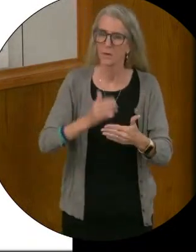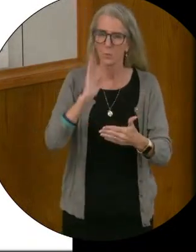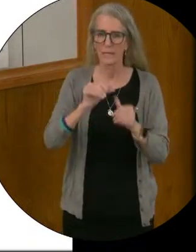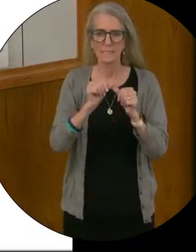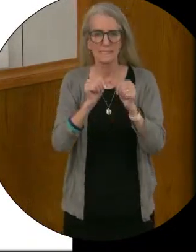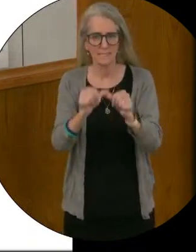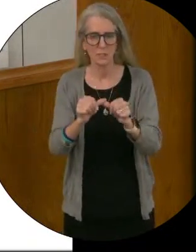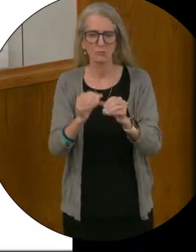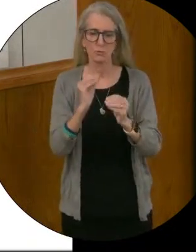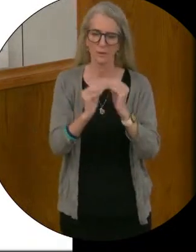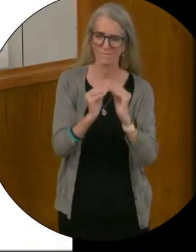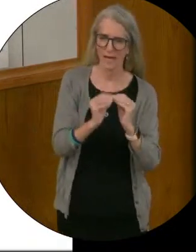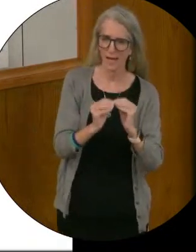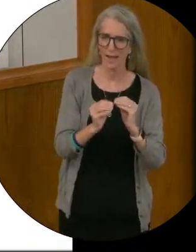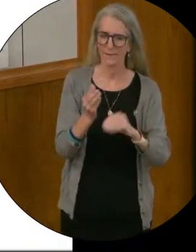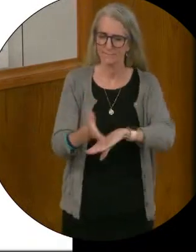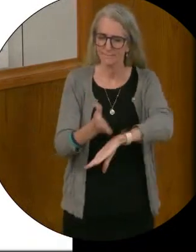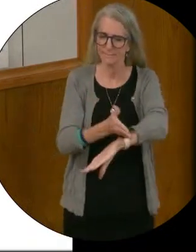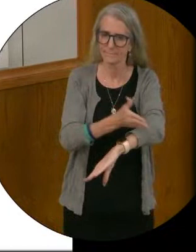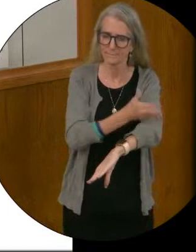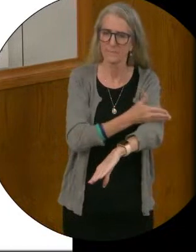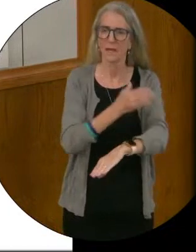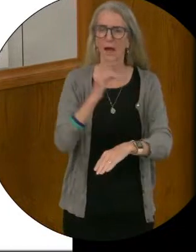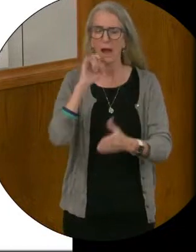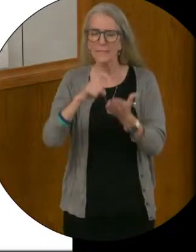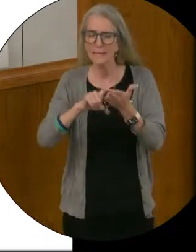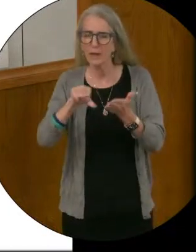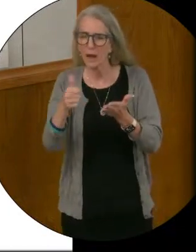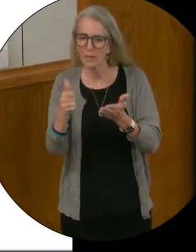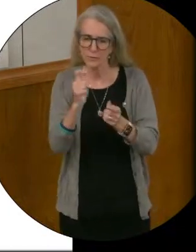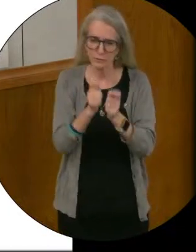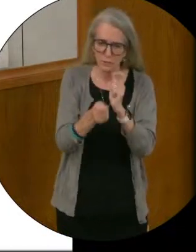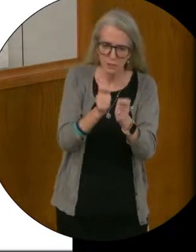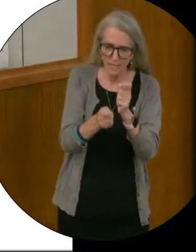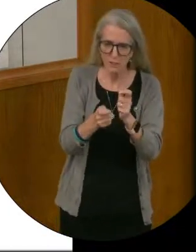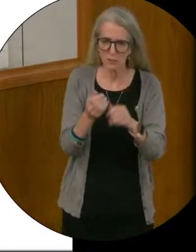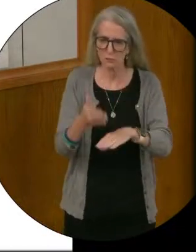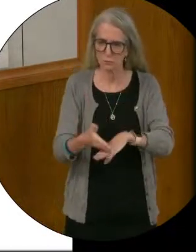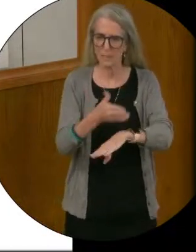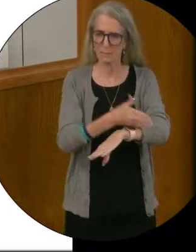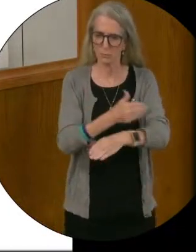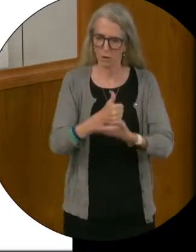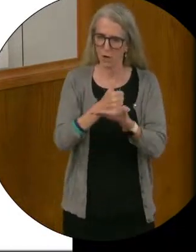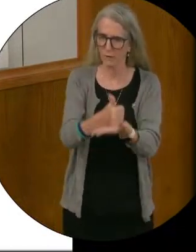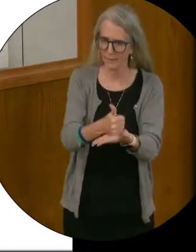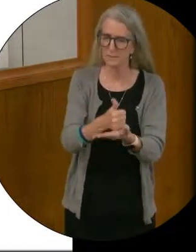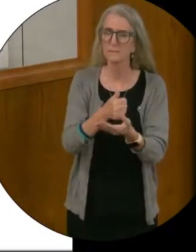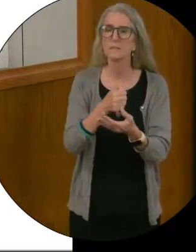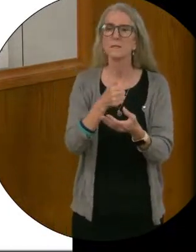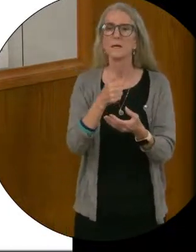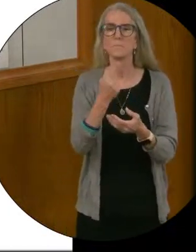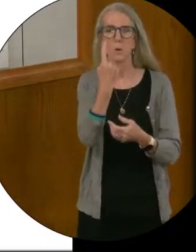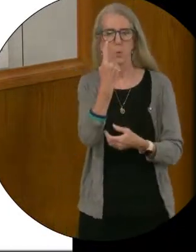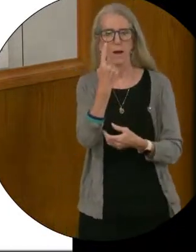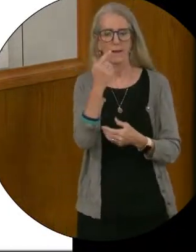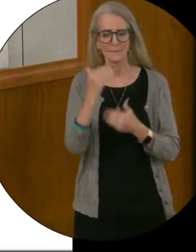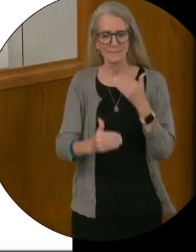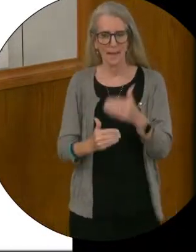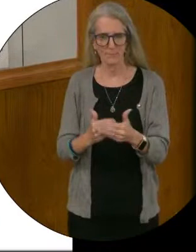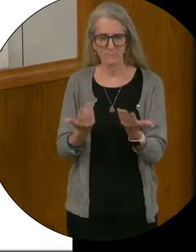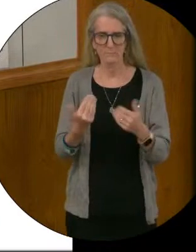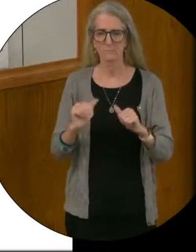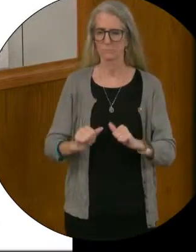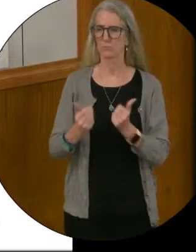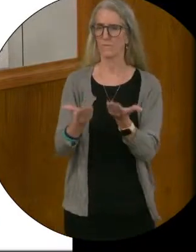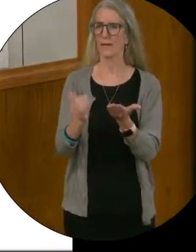to refine and identify other ways where we can make progress in this area. But one of those steps is providing